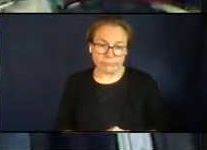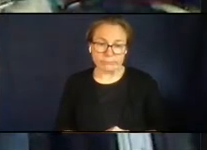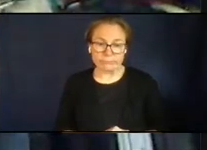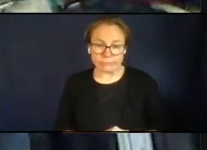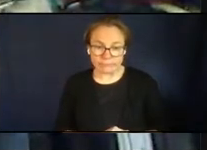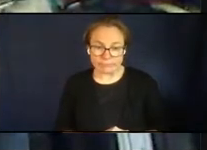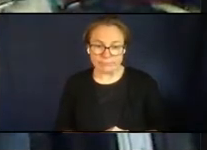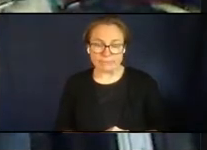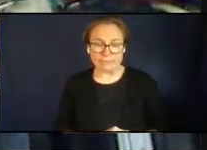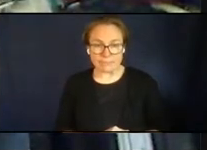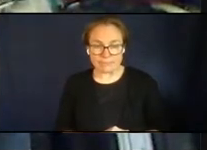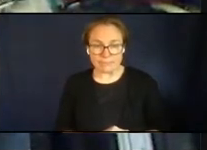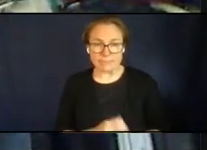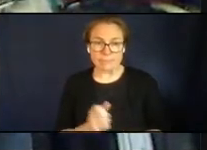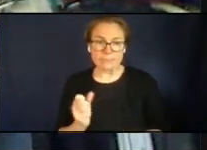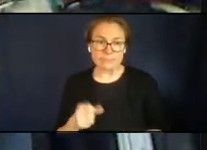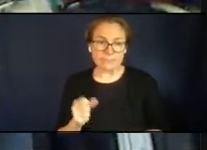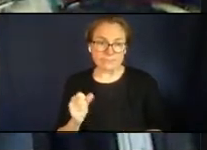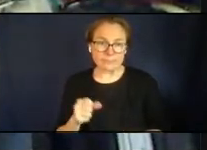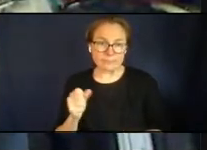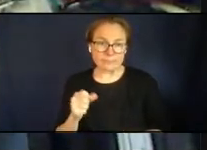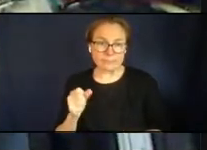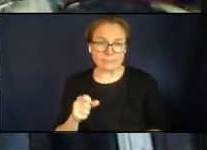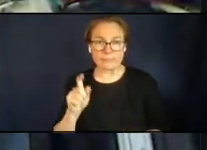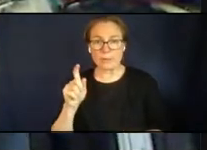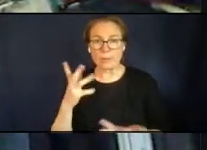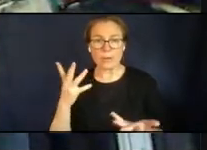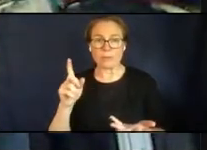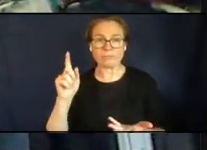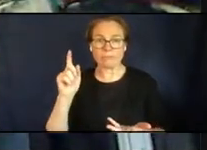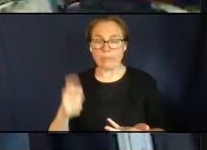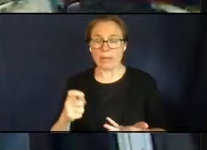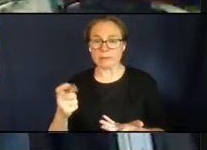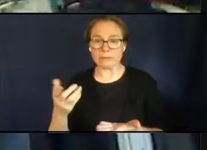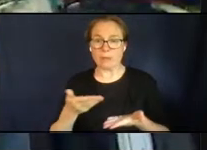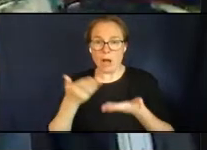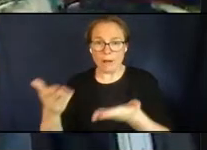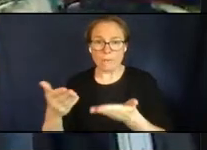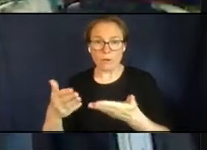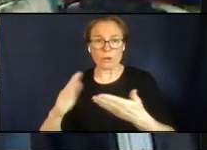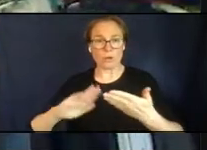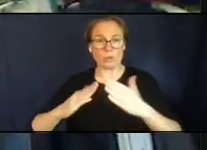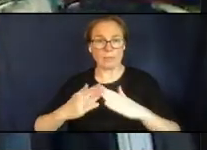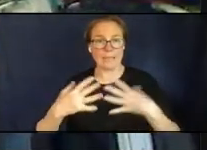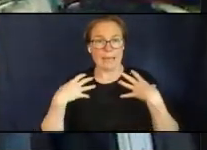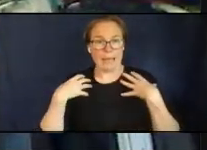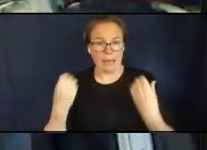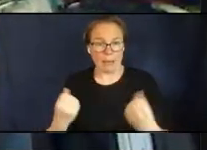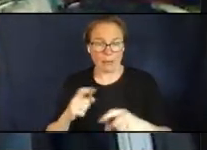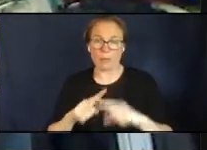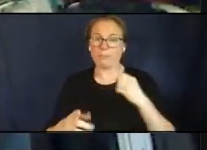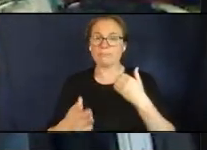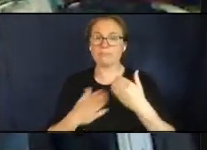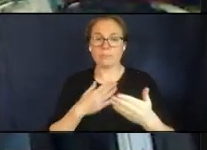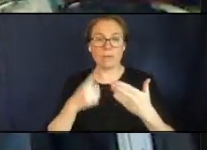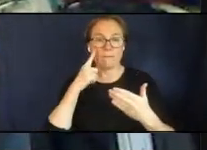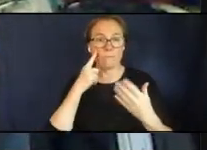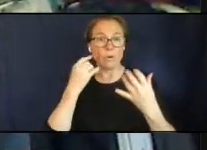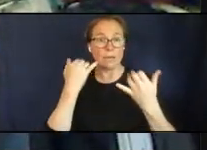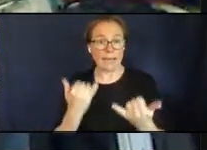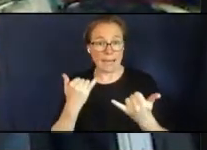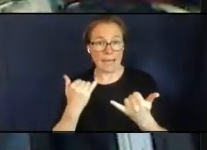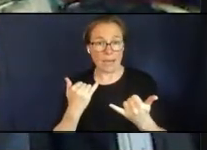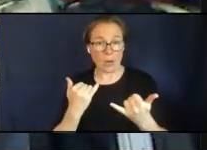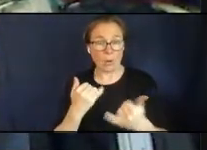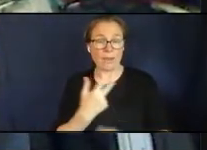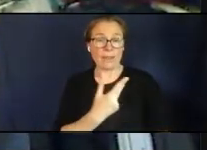deliver community, an operational arm of community health. But in the short term, you know, we have mechanisms by which seasonal vaccines